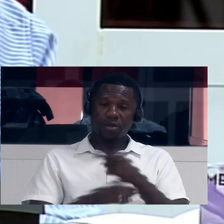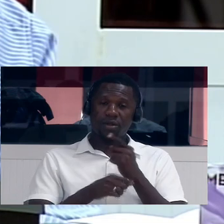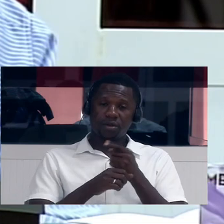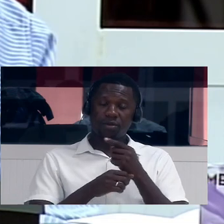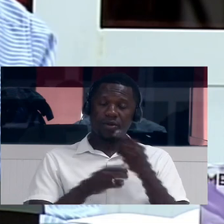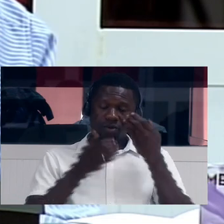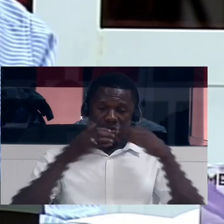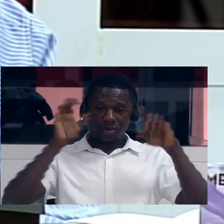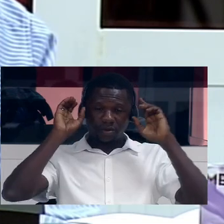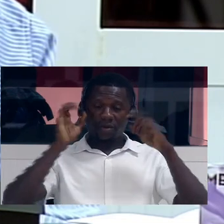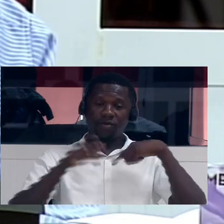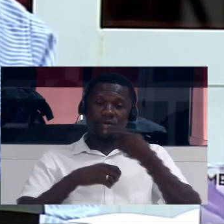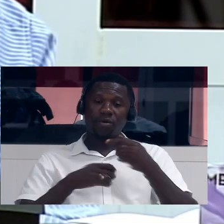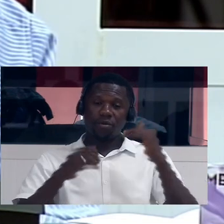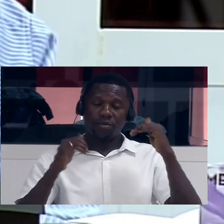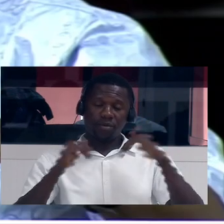Not that I can remember. No.